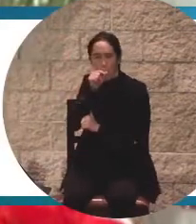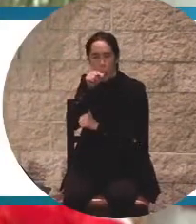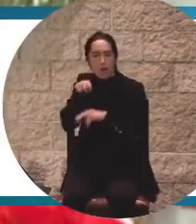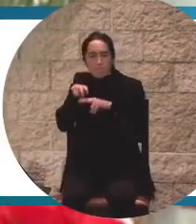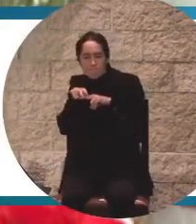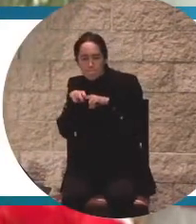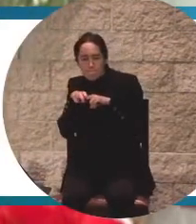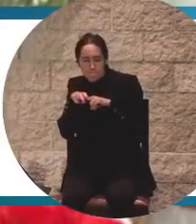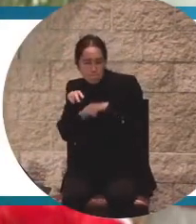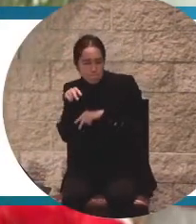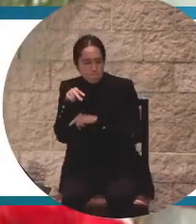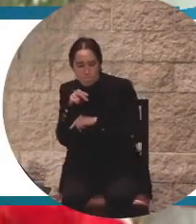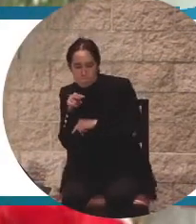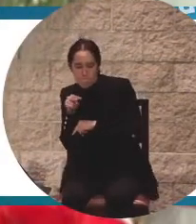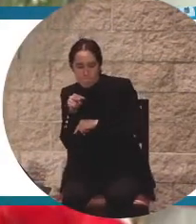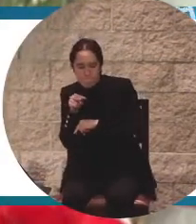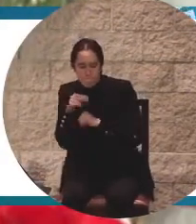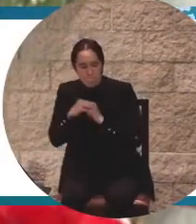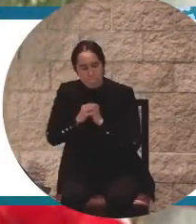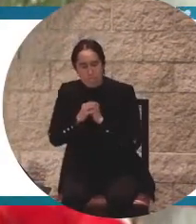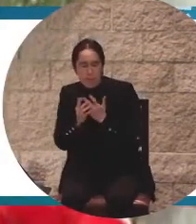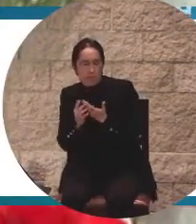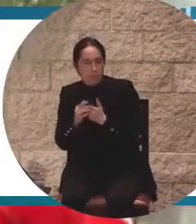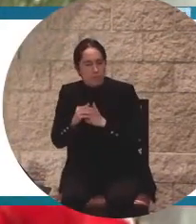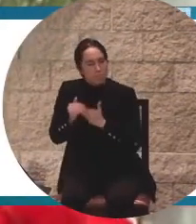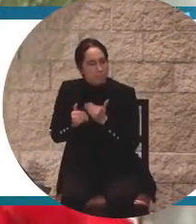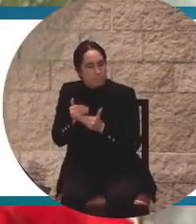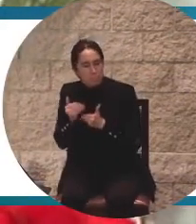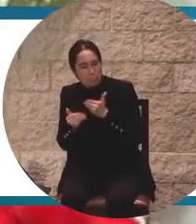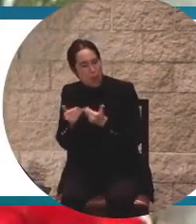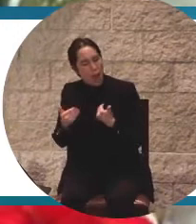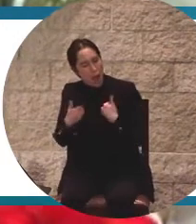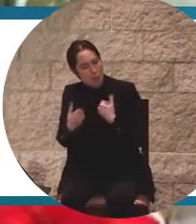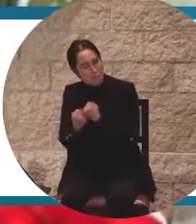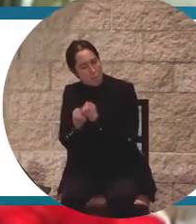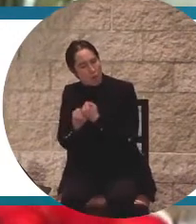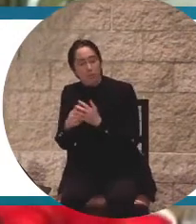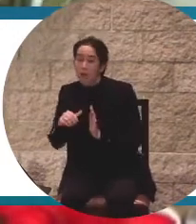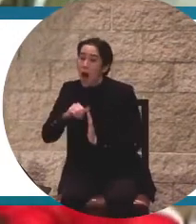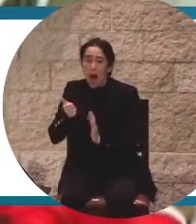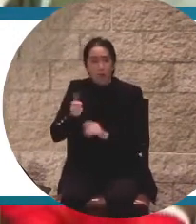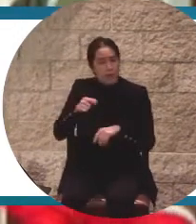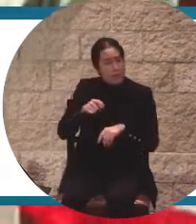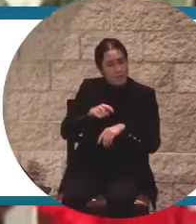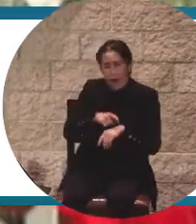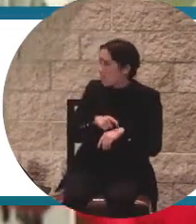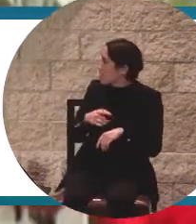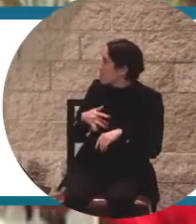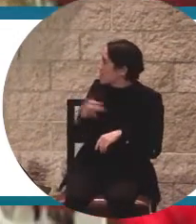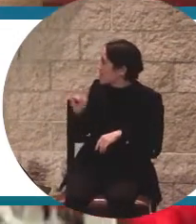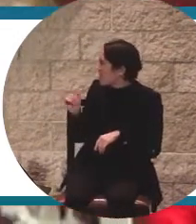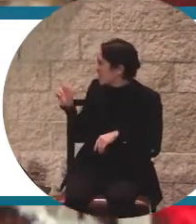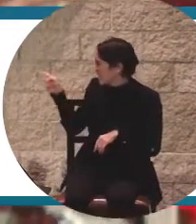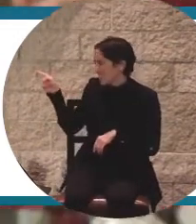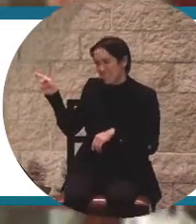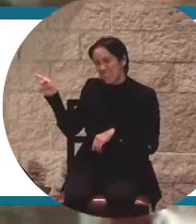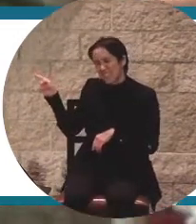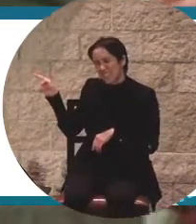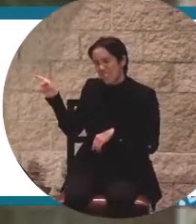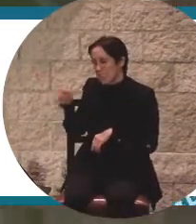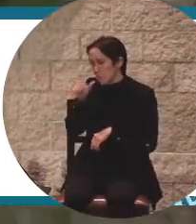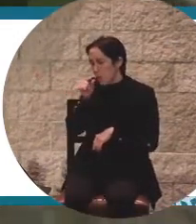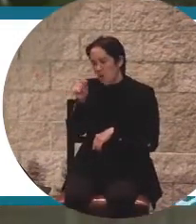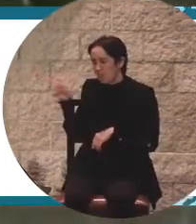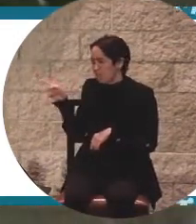my skin, I'm doing my thing, I've got support. Then there's other times when I've felt like this bird. I'm